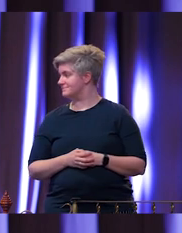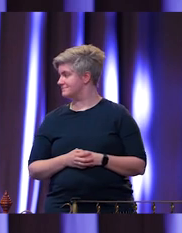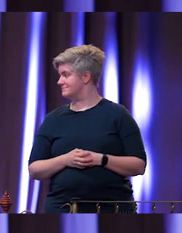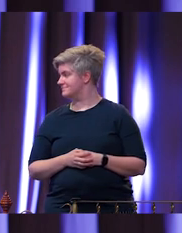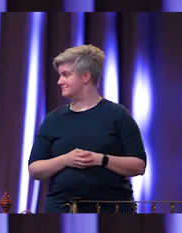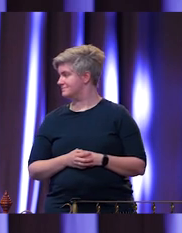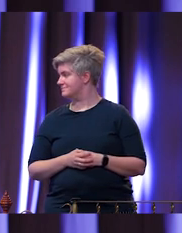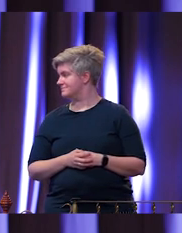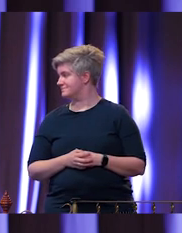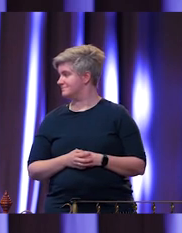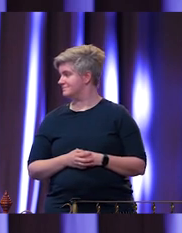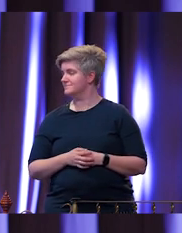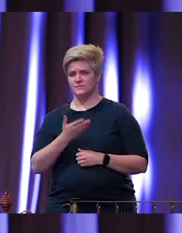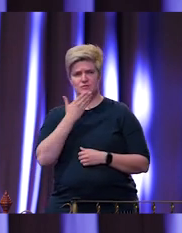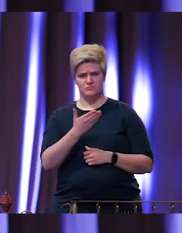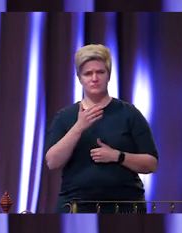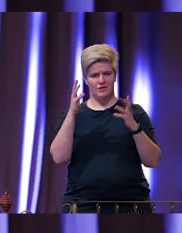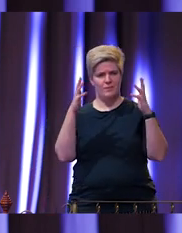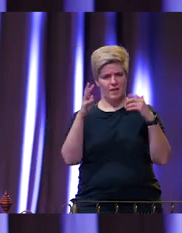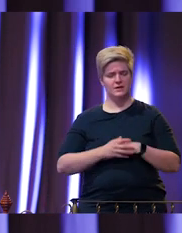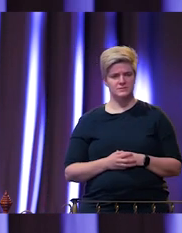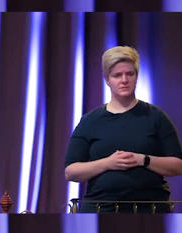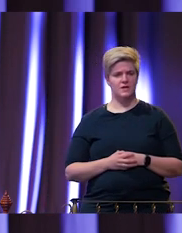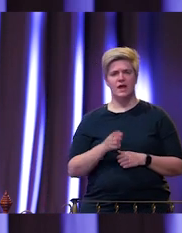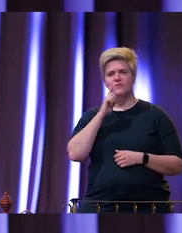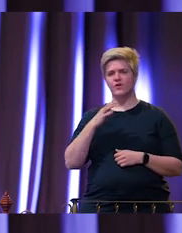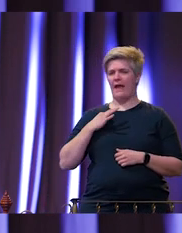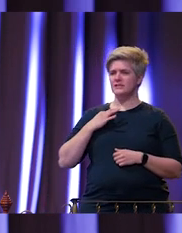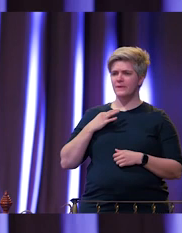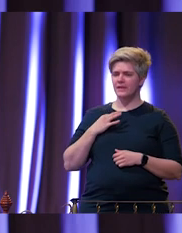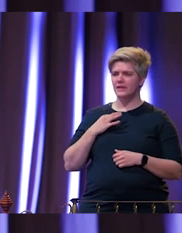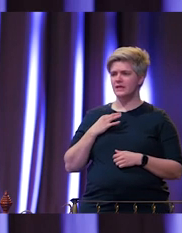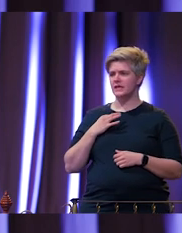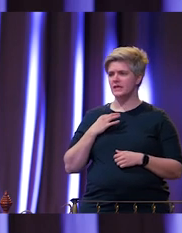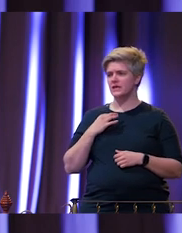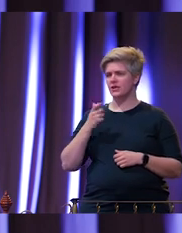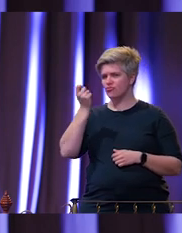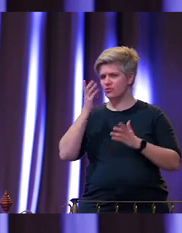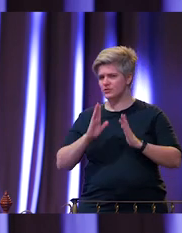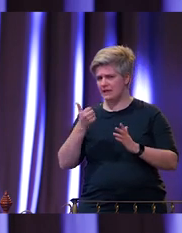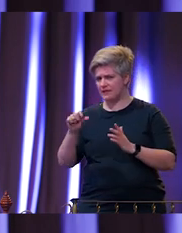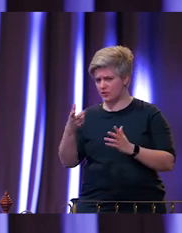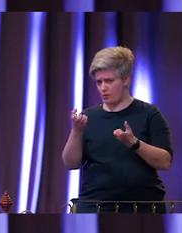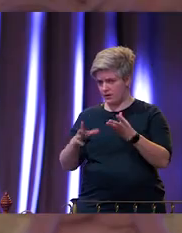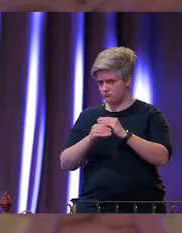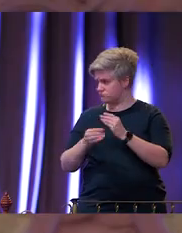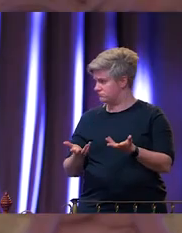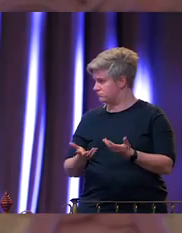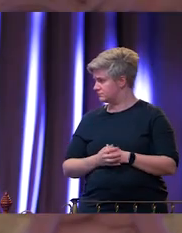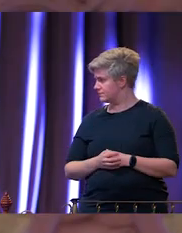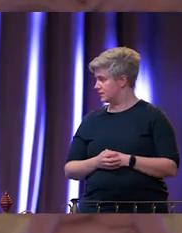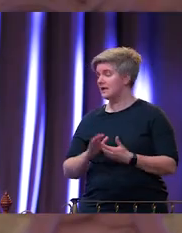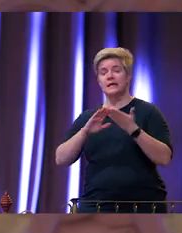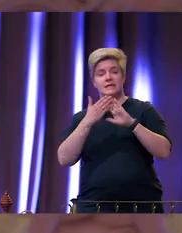Well worth applause. And in terms of any eligibility parameters, anything like that, anything you want to note? Well, City Arts is